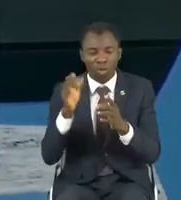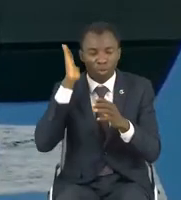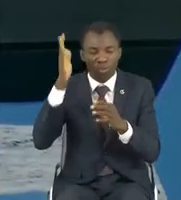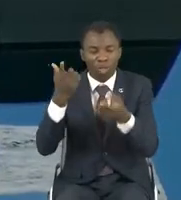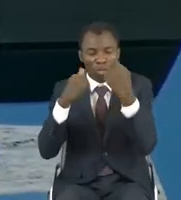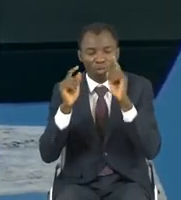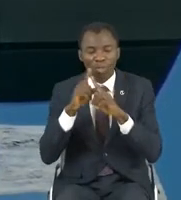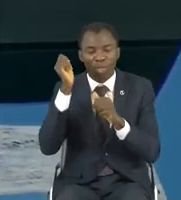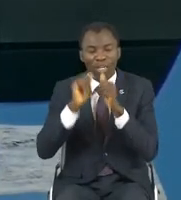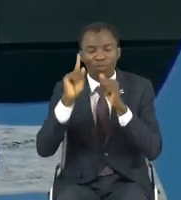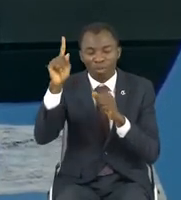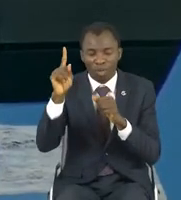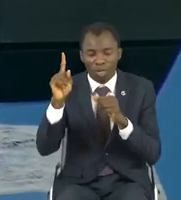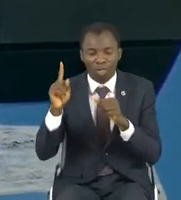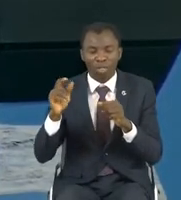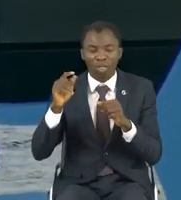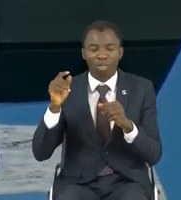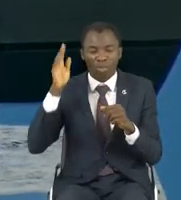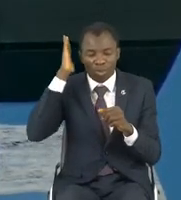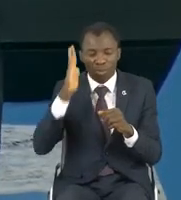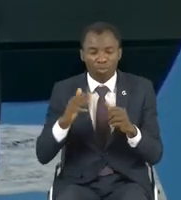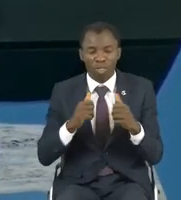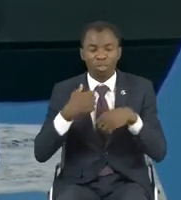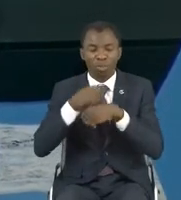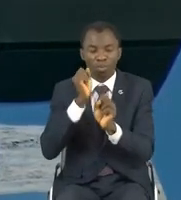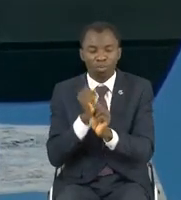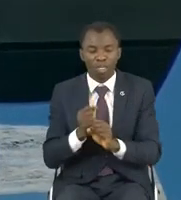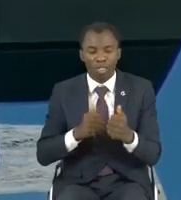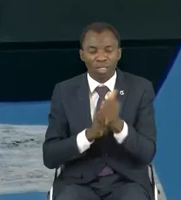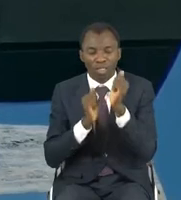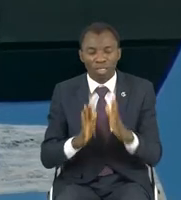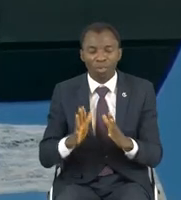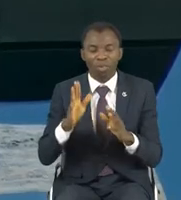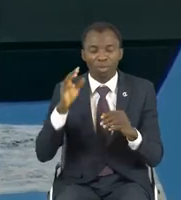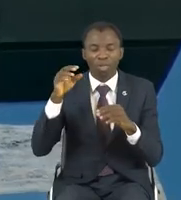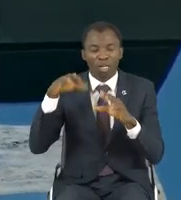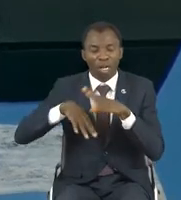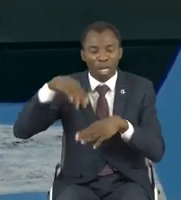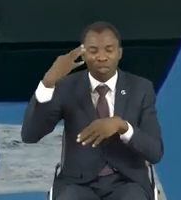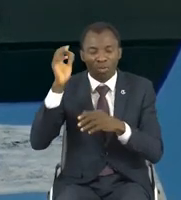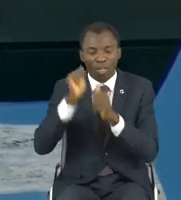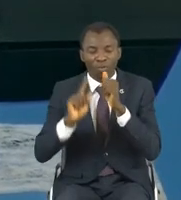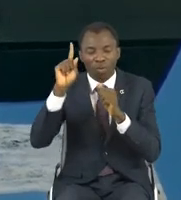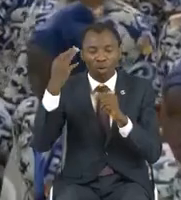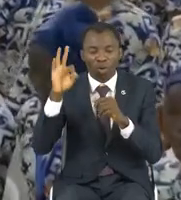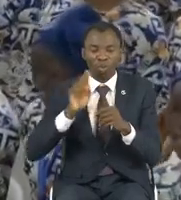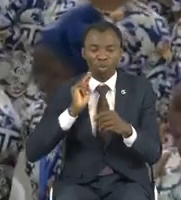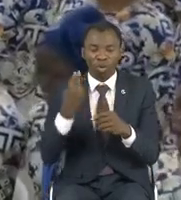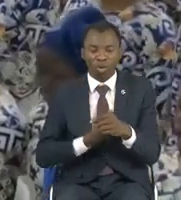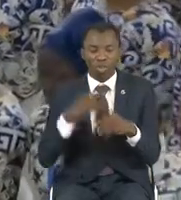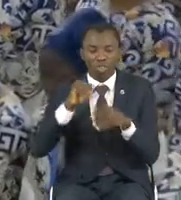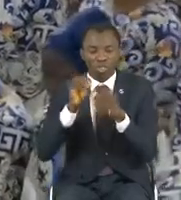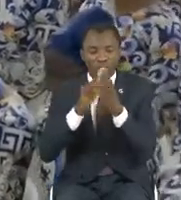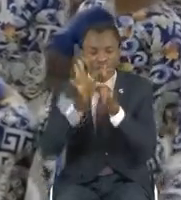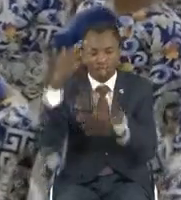you make disciples out of every one of us in Jesus' name. Amen.